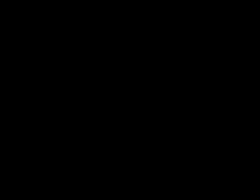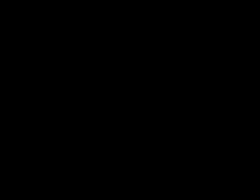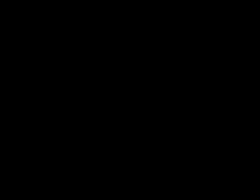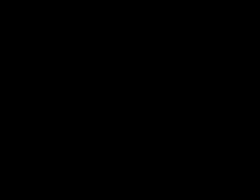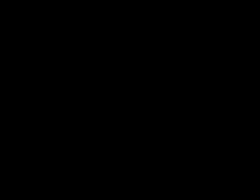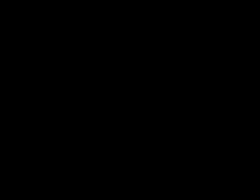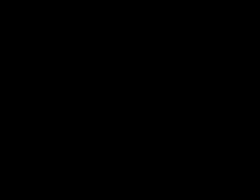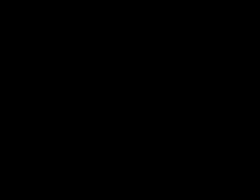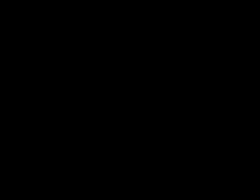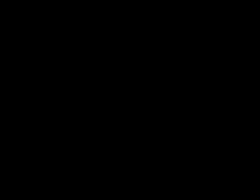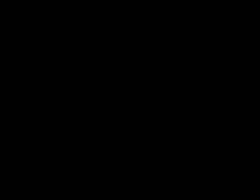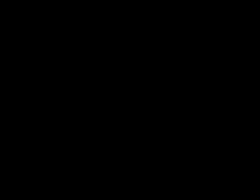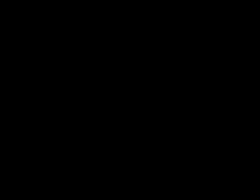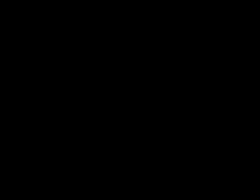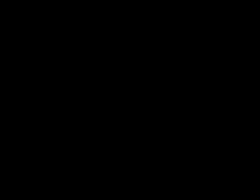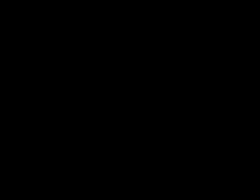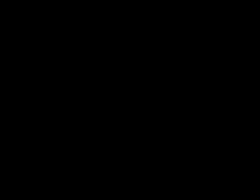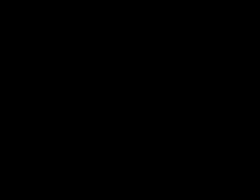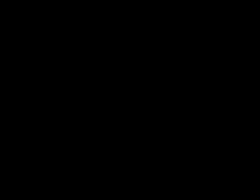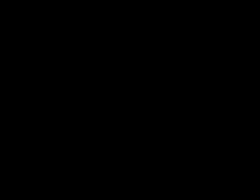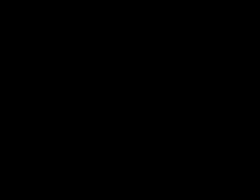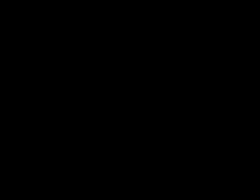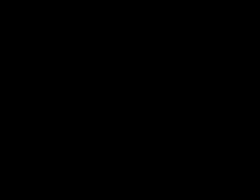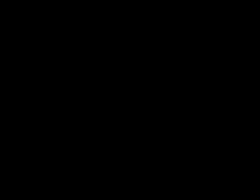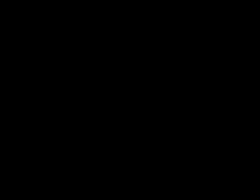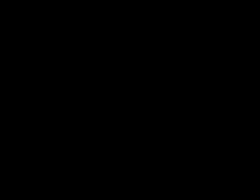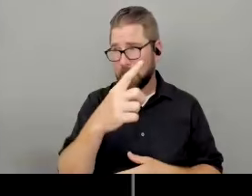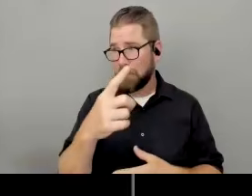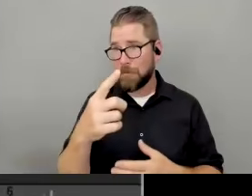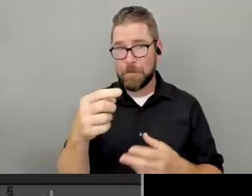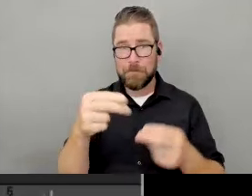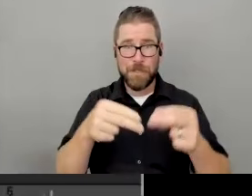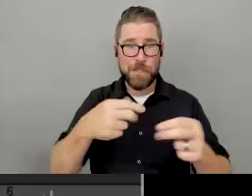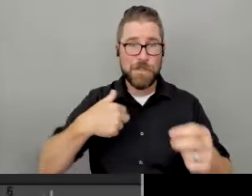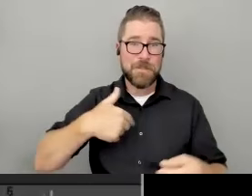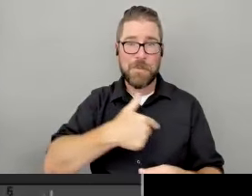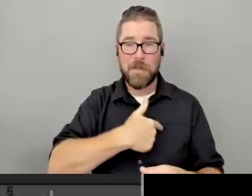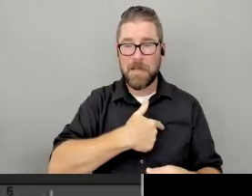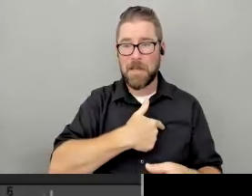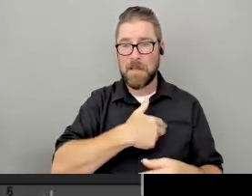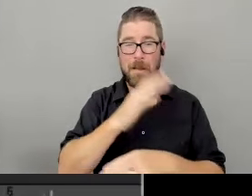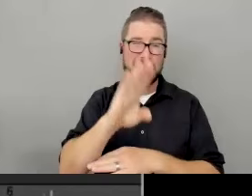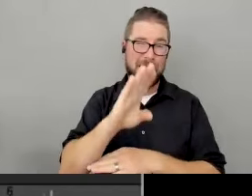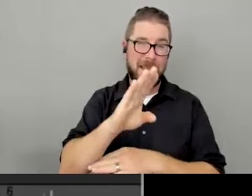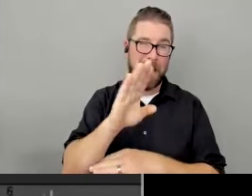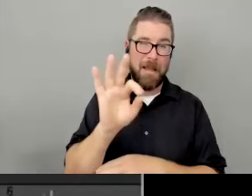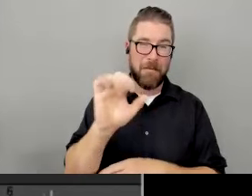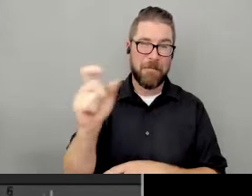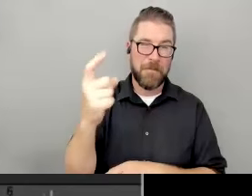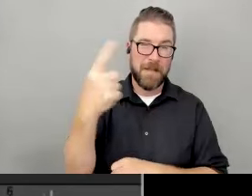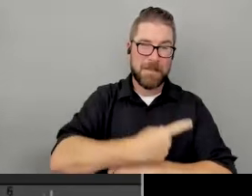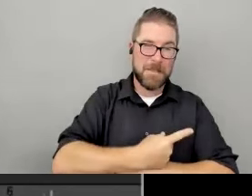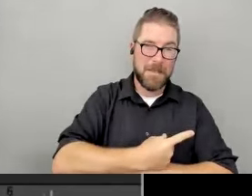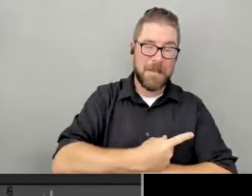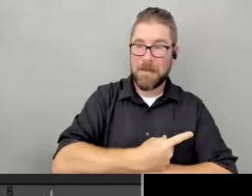We're almost there, guys. We thank you for being with us this late afternoon flex day. It's maybe